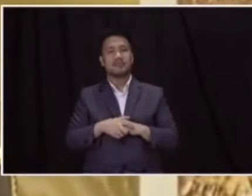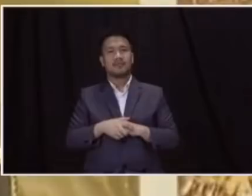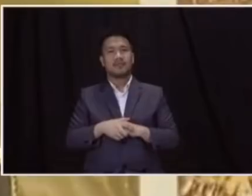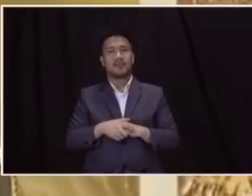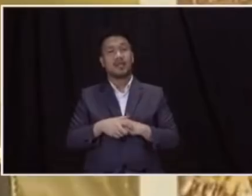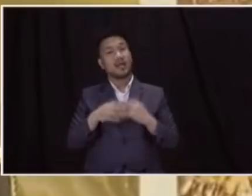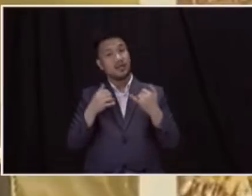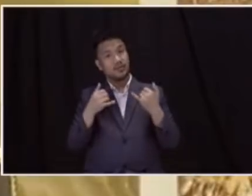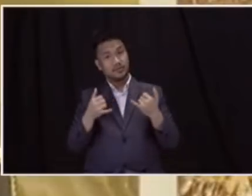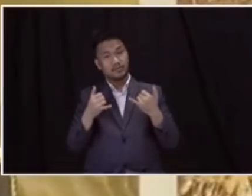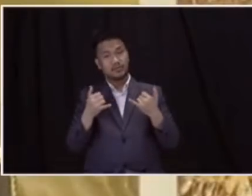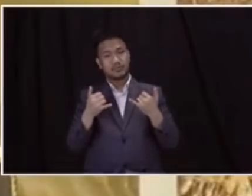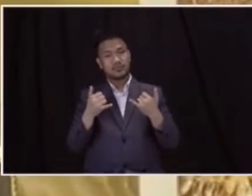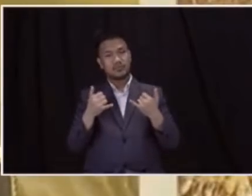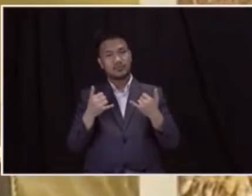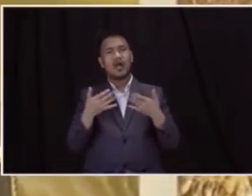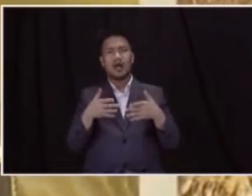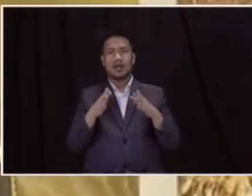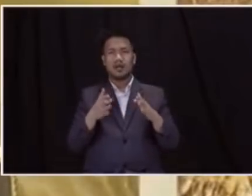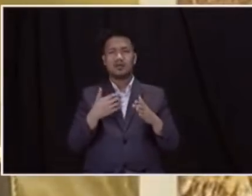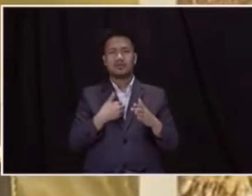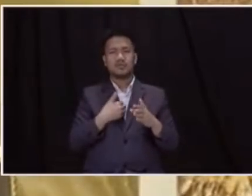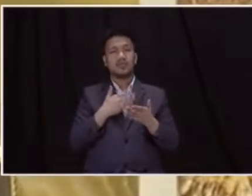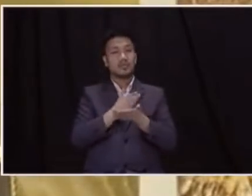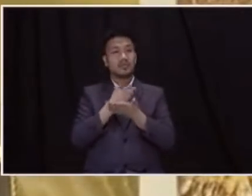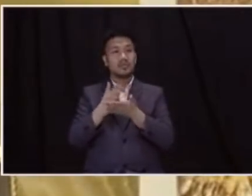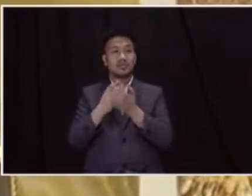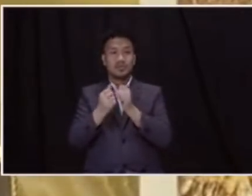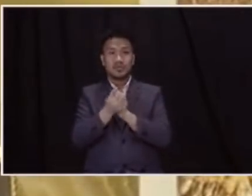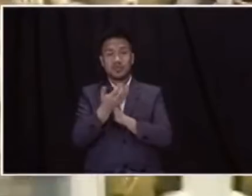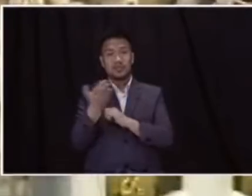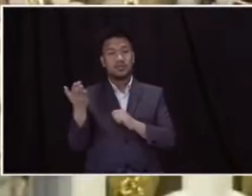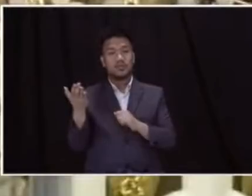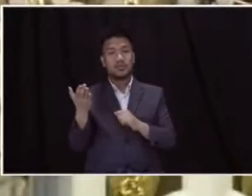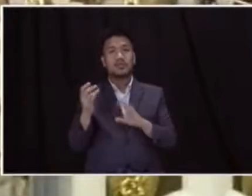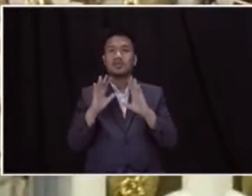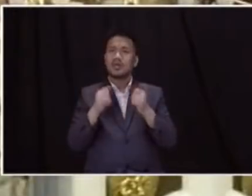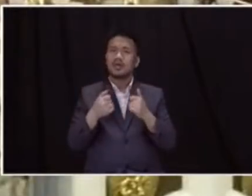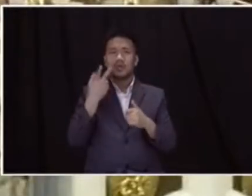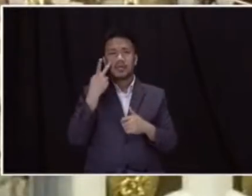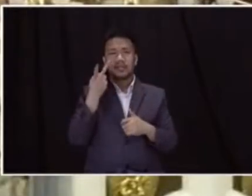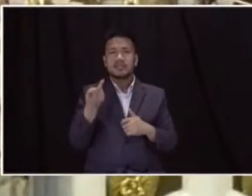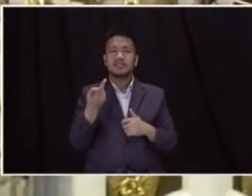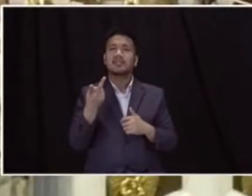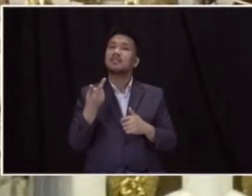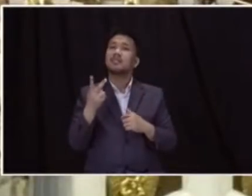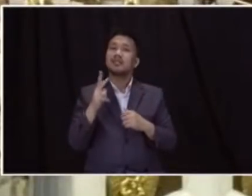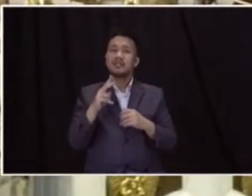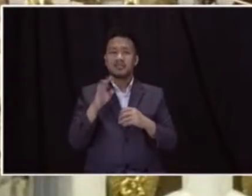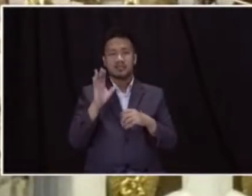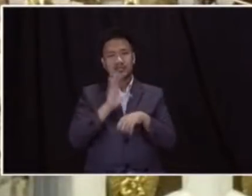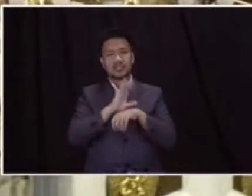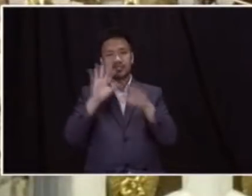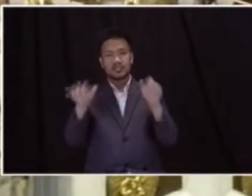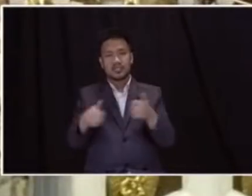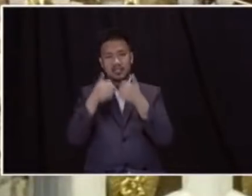At this point, allow me to share with you how I see the pastoral challenge before